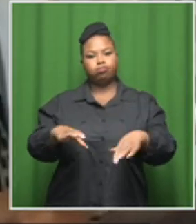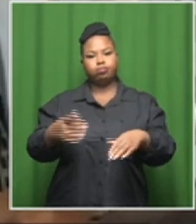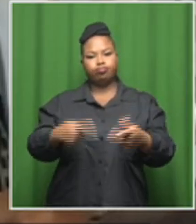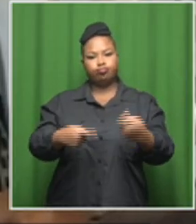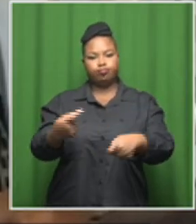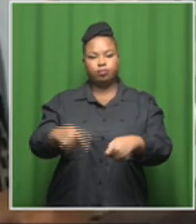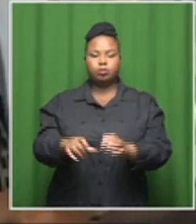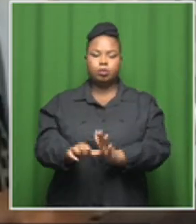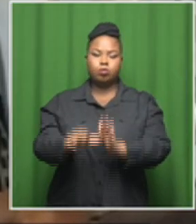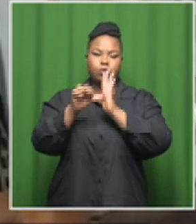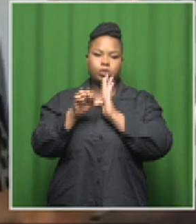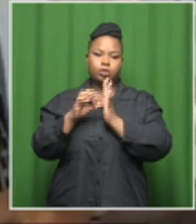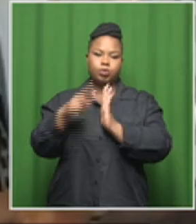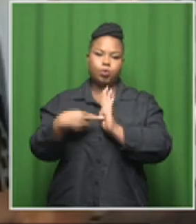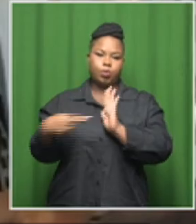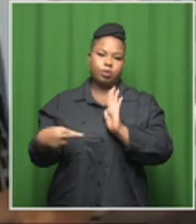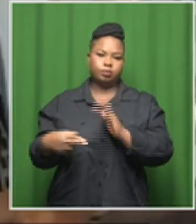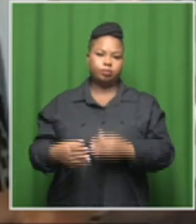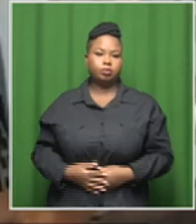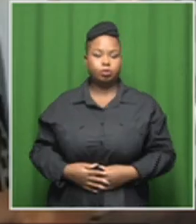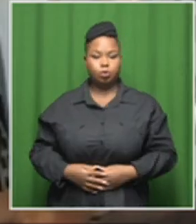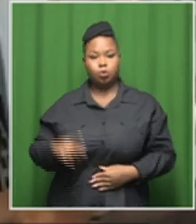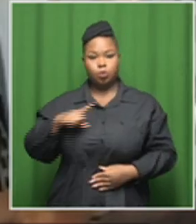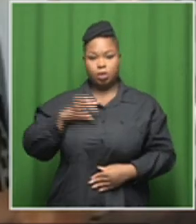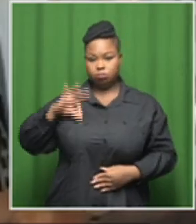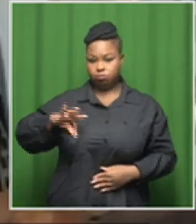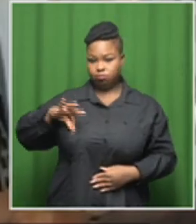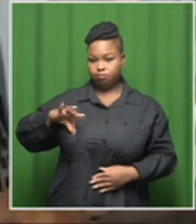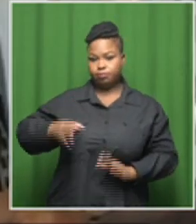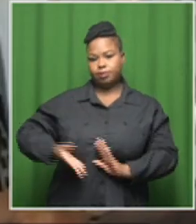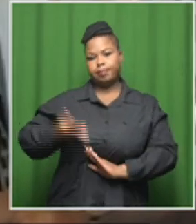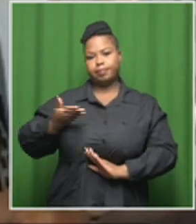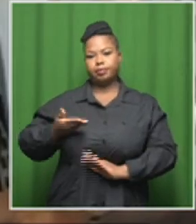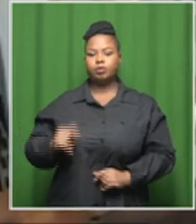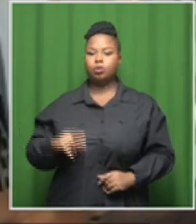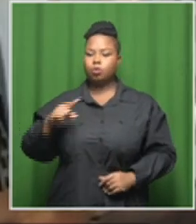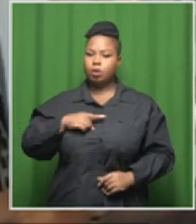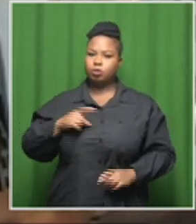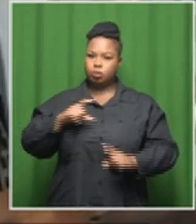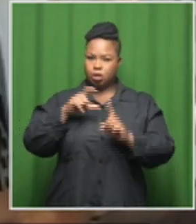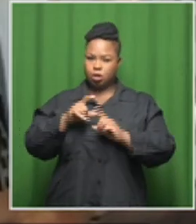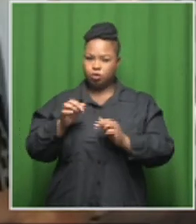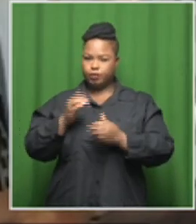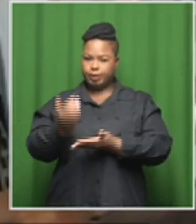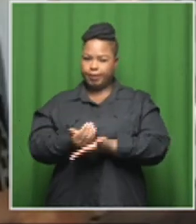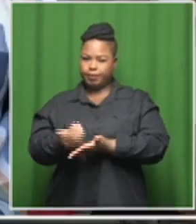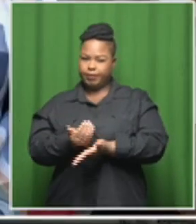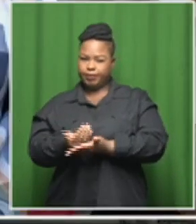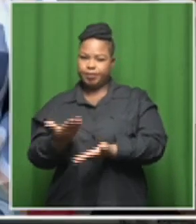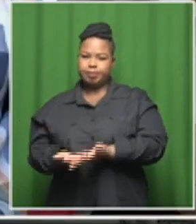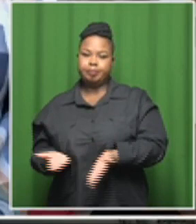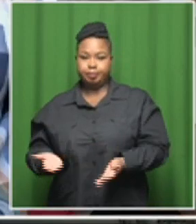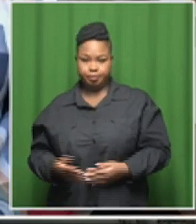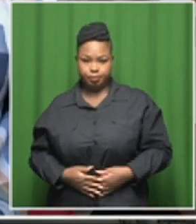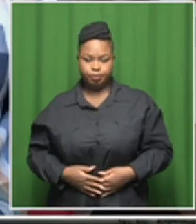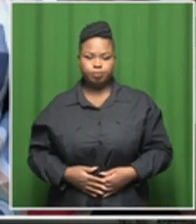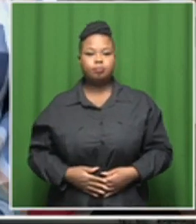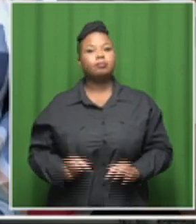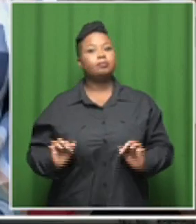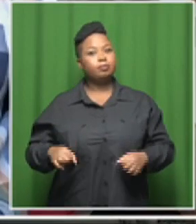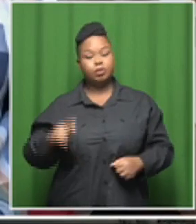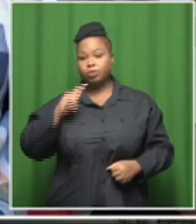very important role in terms of inculcating the culture of saving in this country. And that is